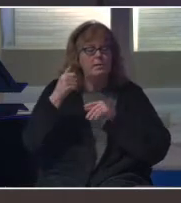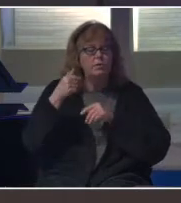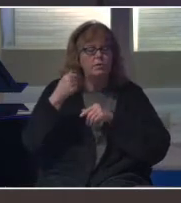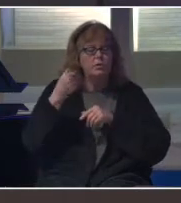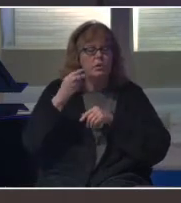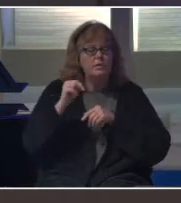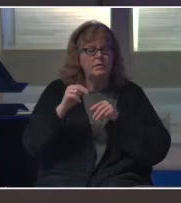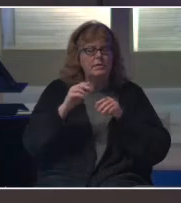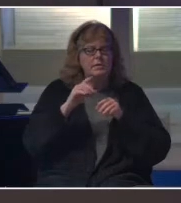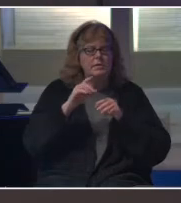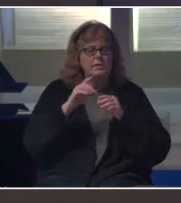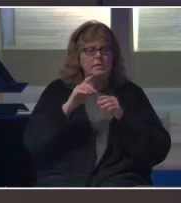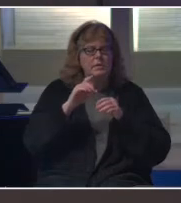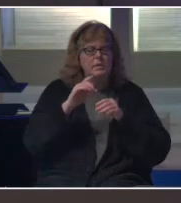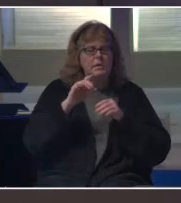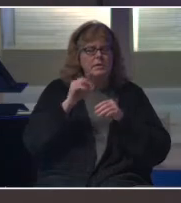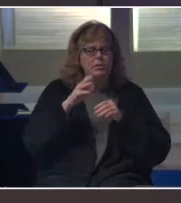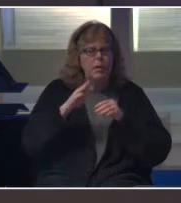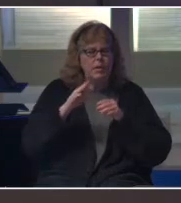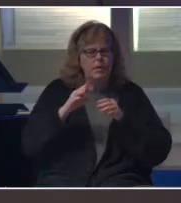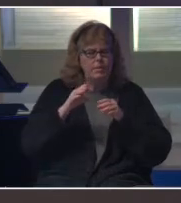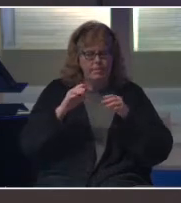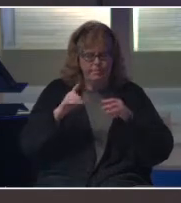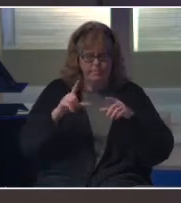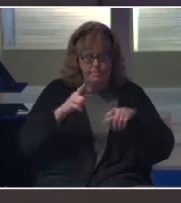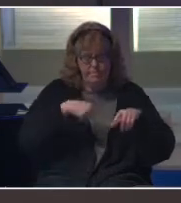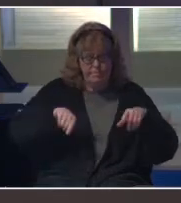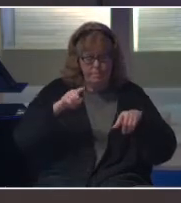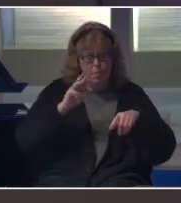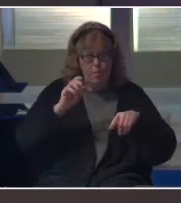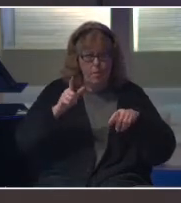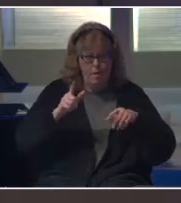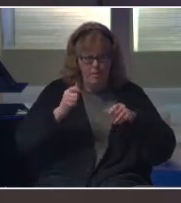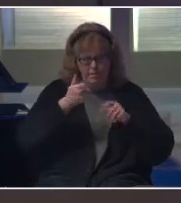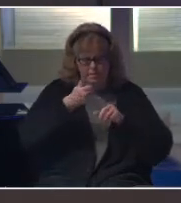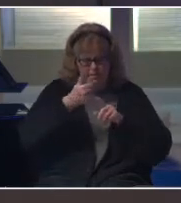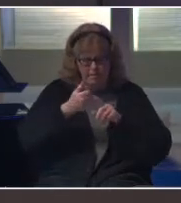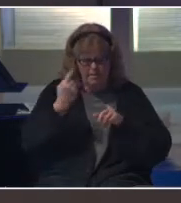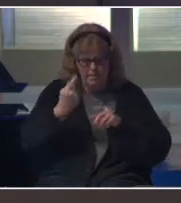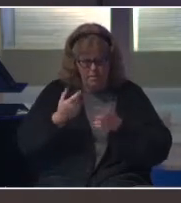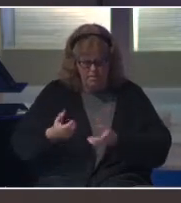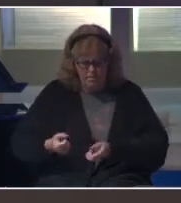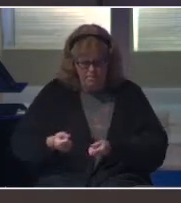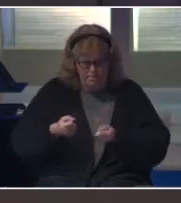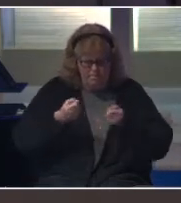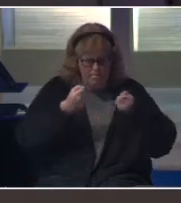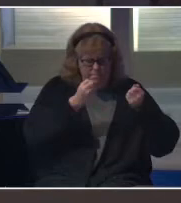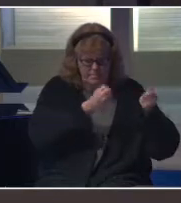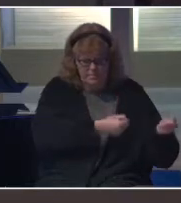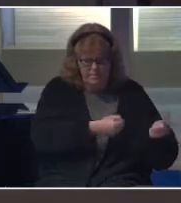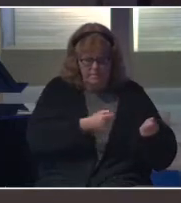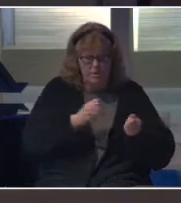the lid off of a well that would normally take several men to lift. Of course, he was motivated by